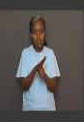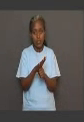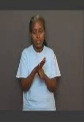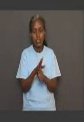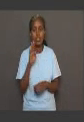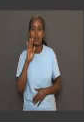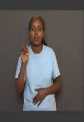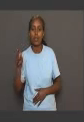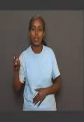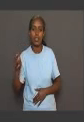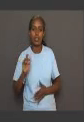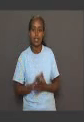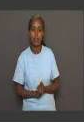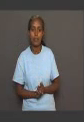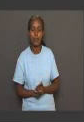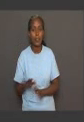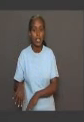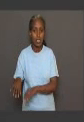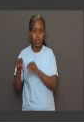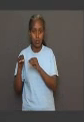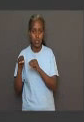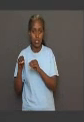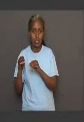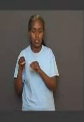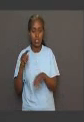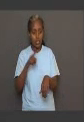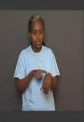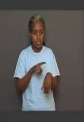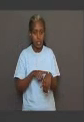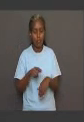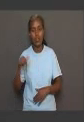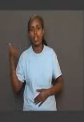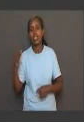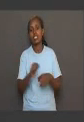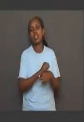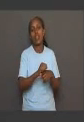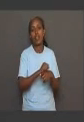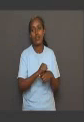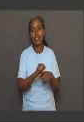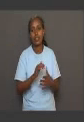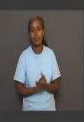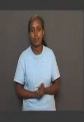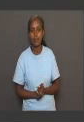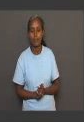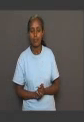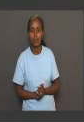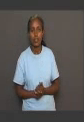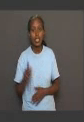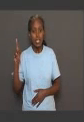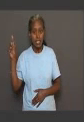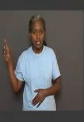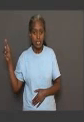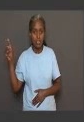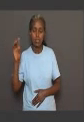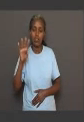by X. Students, it is time for another activity. Here